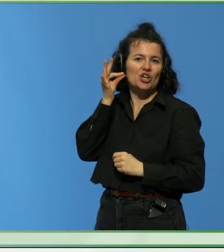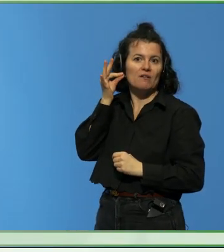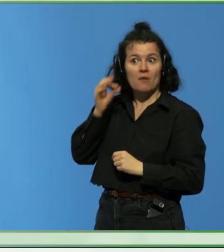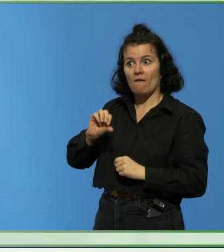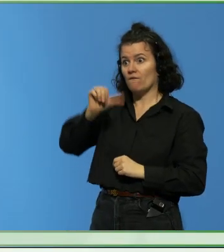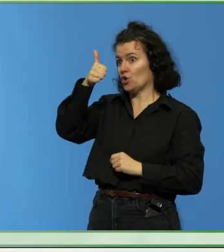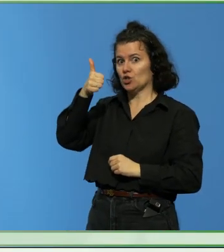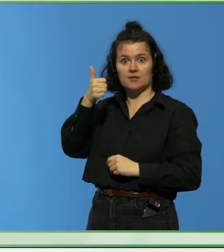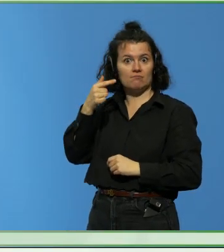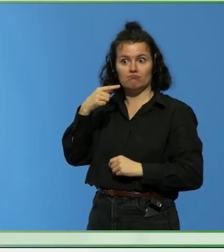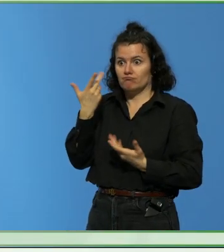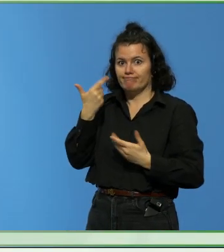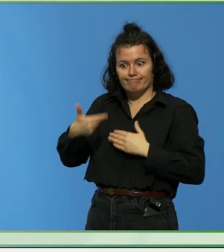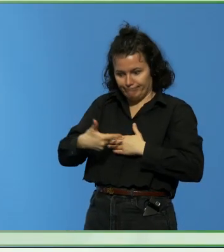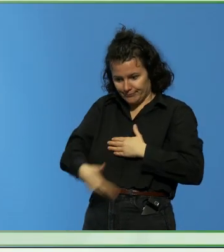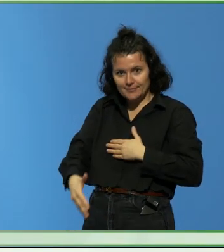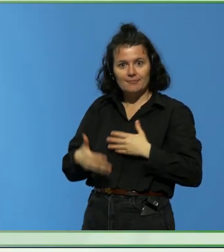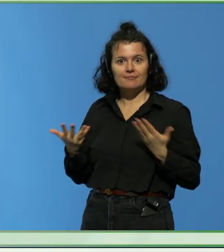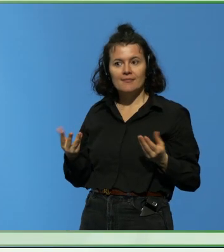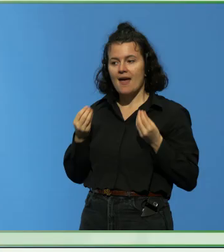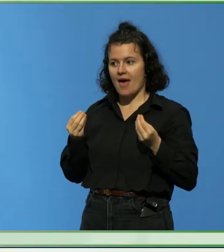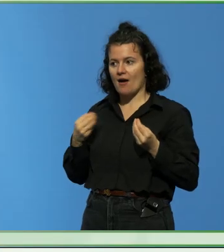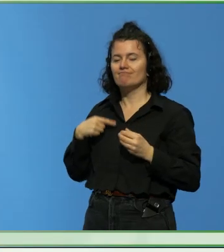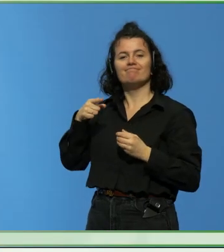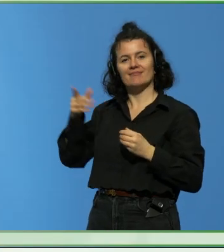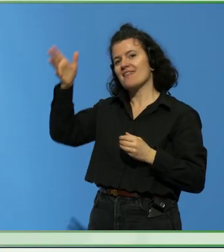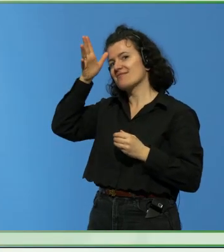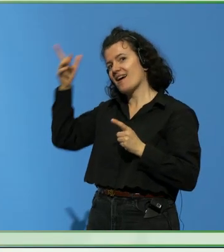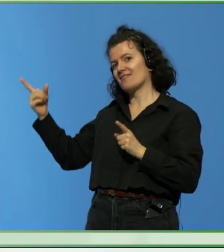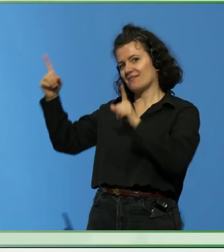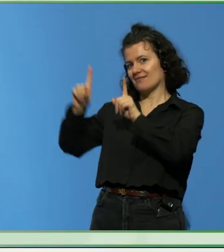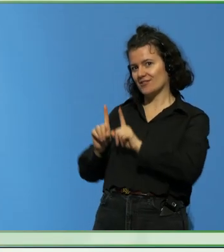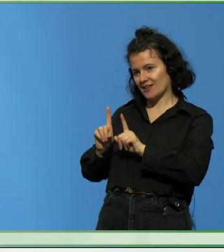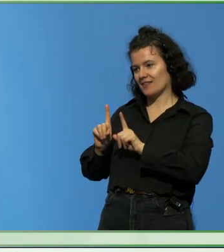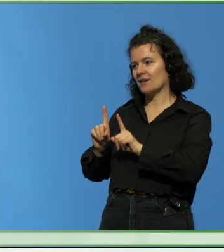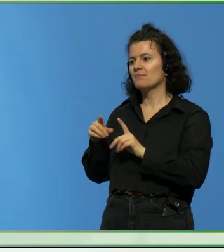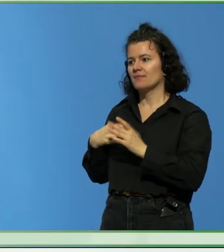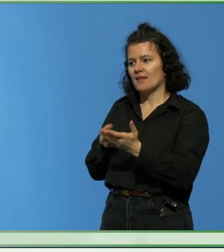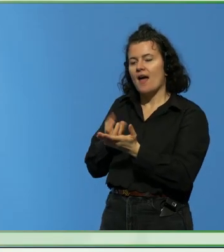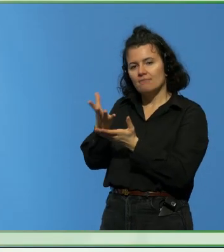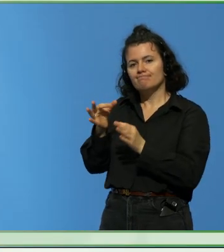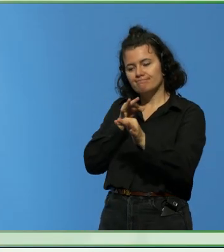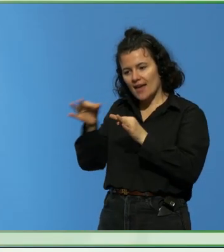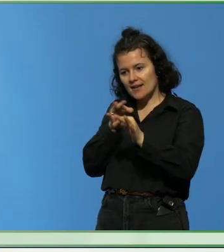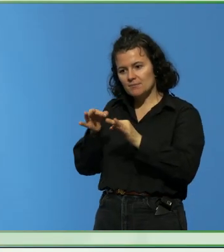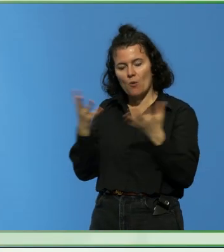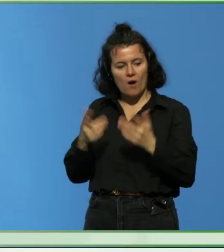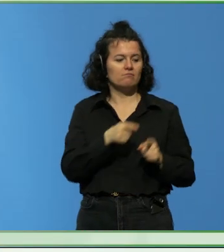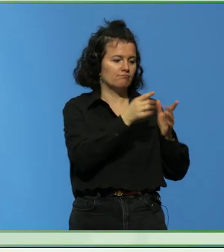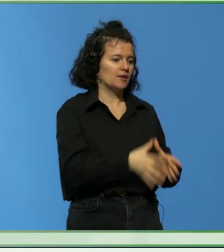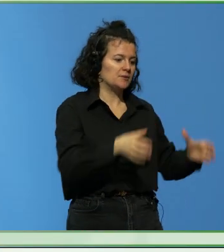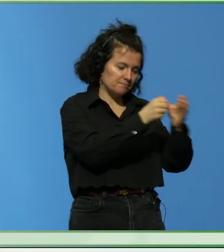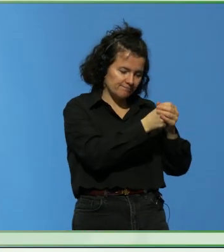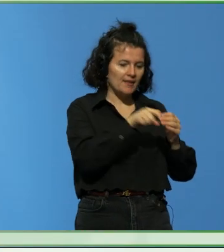her father showing how to wear a menstrual material, where to store it, and that menstruation is a normal part of growing